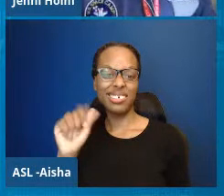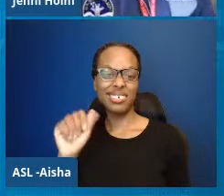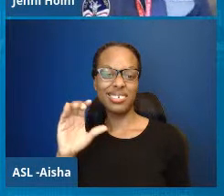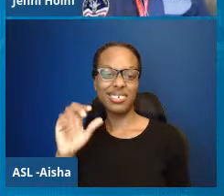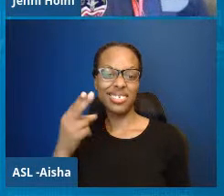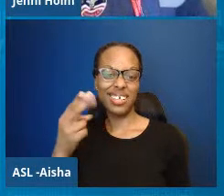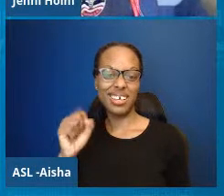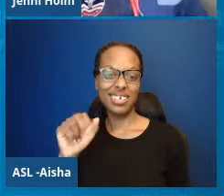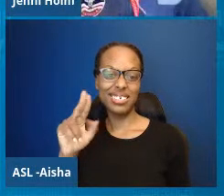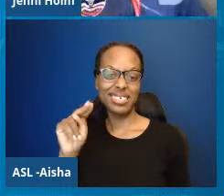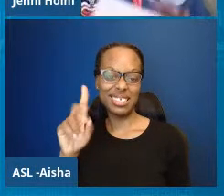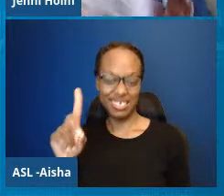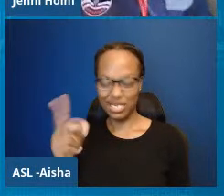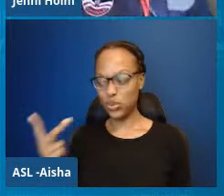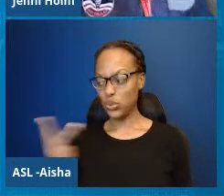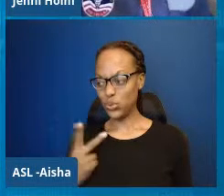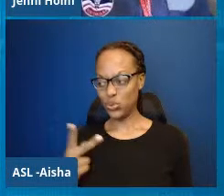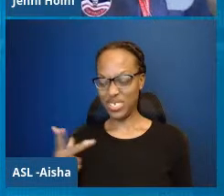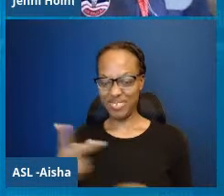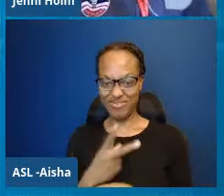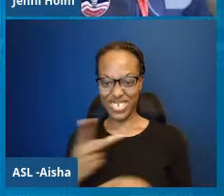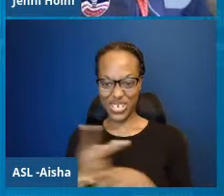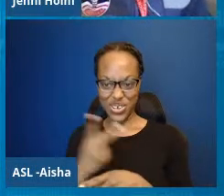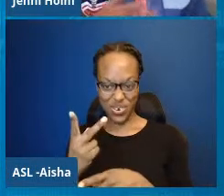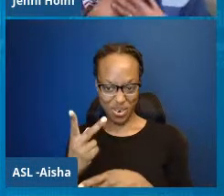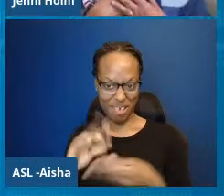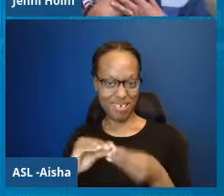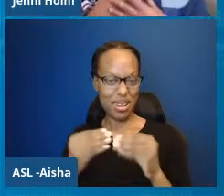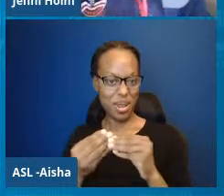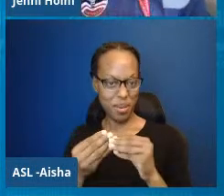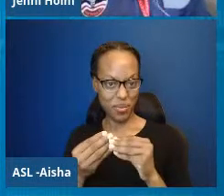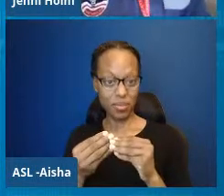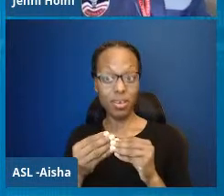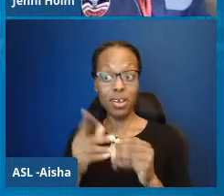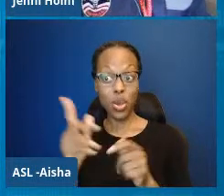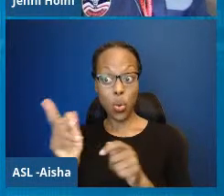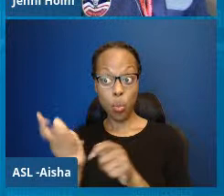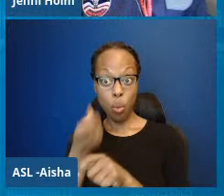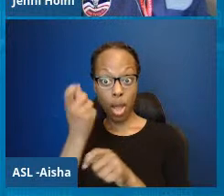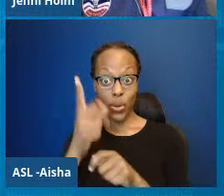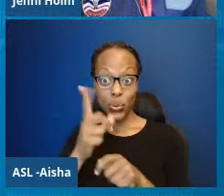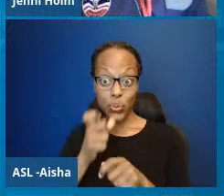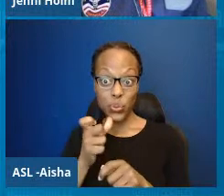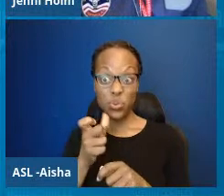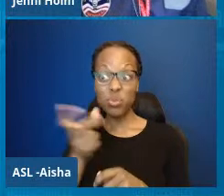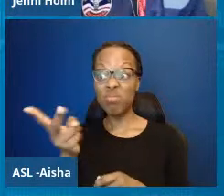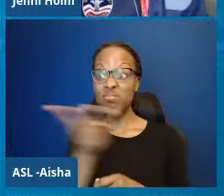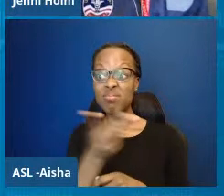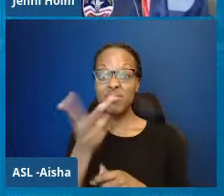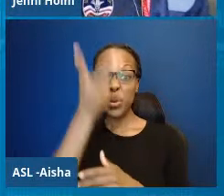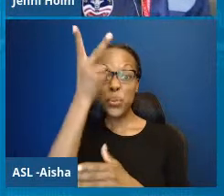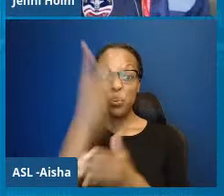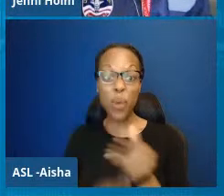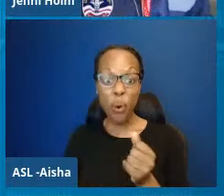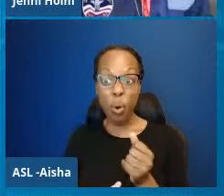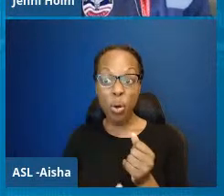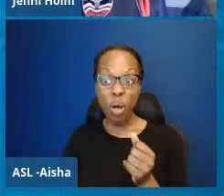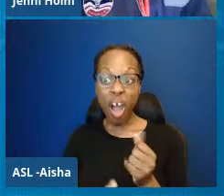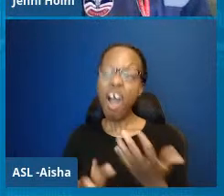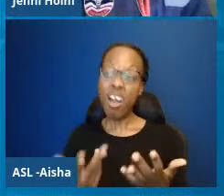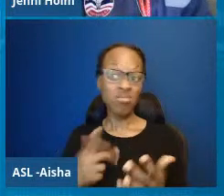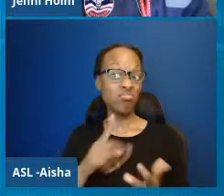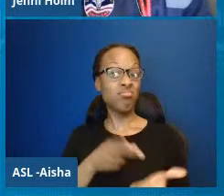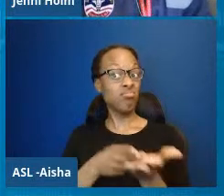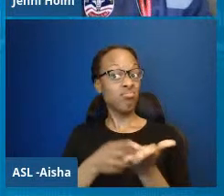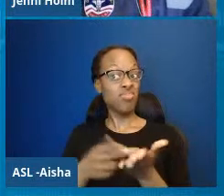determined that you both win because it's a tie, actually. It actually is. And I'm not just being nice. Actually a 4-4 tie. And the